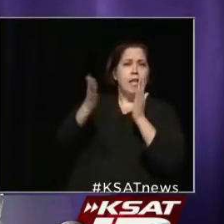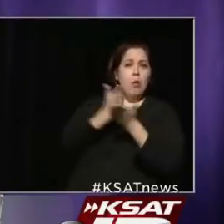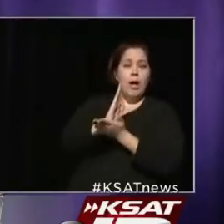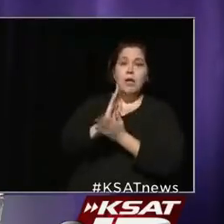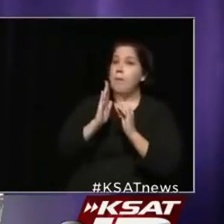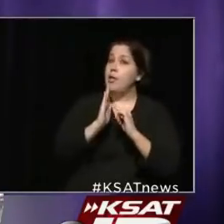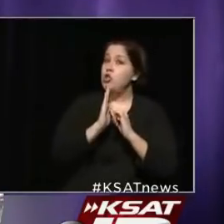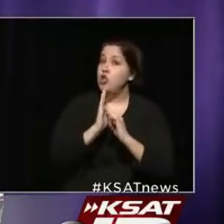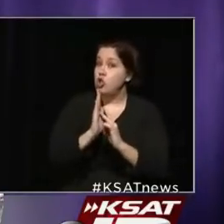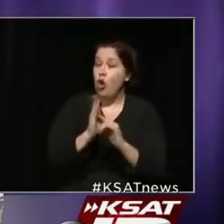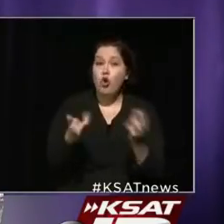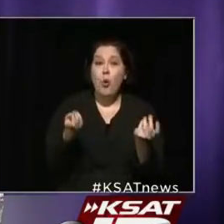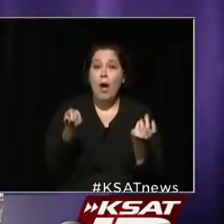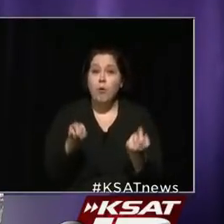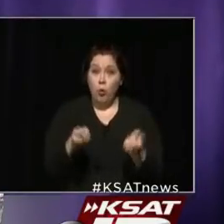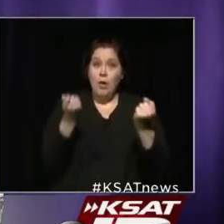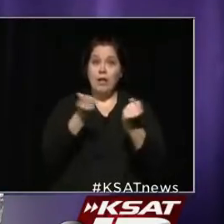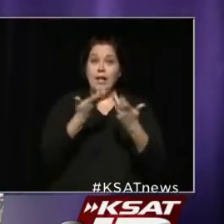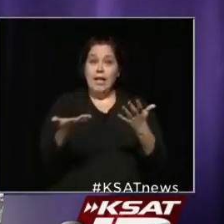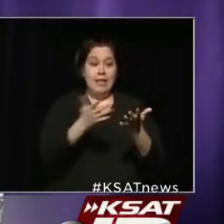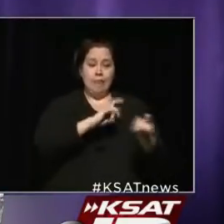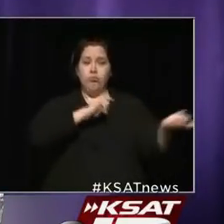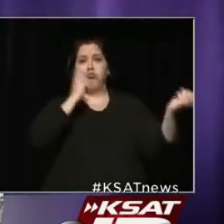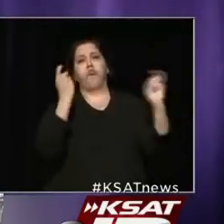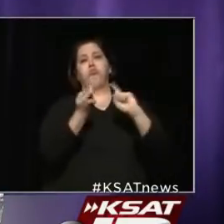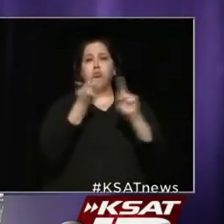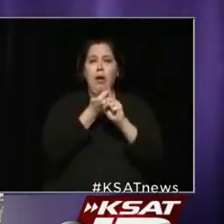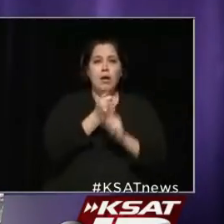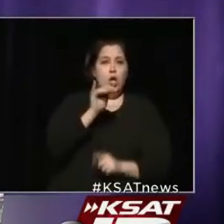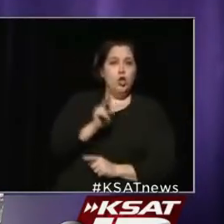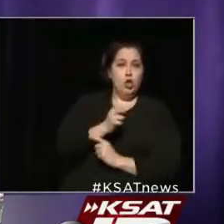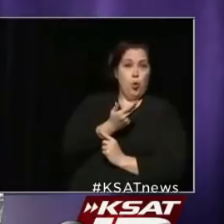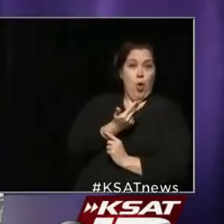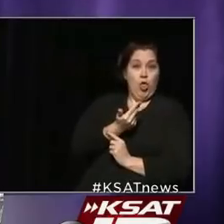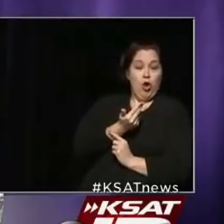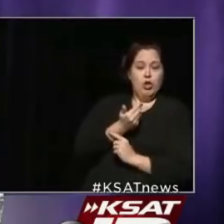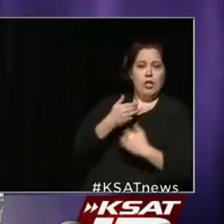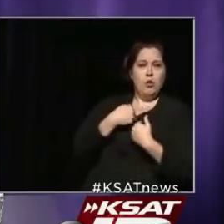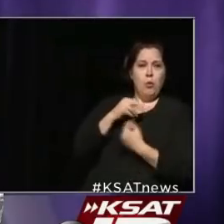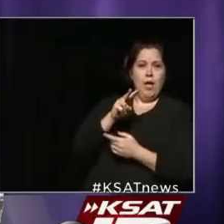how quickly things can change on you. On June the 13th, we had